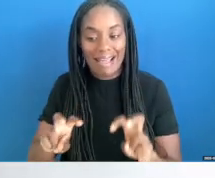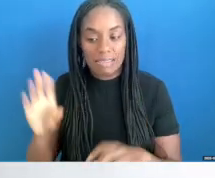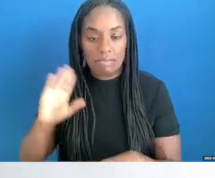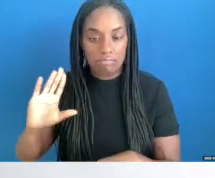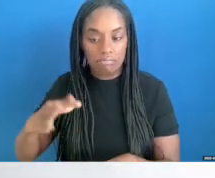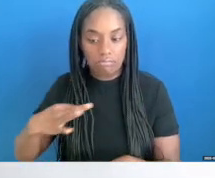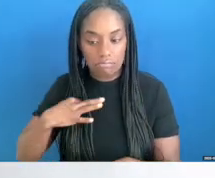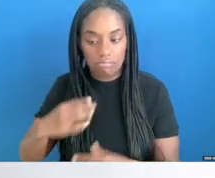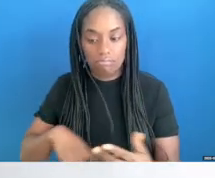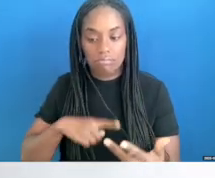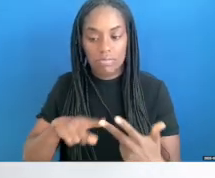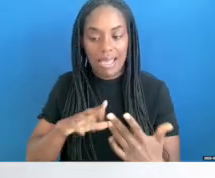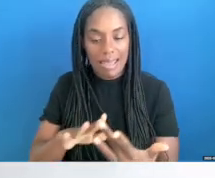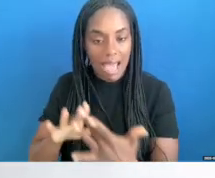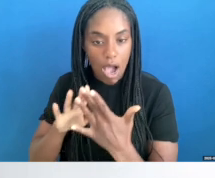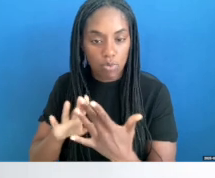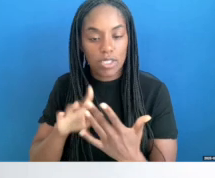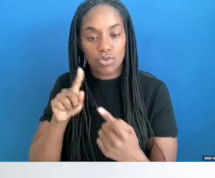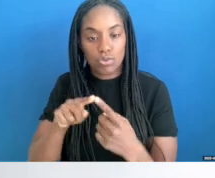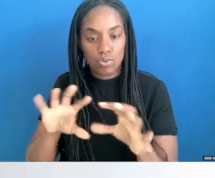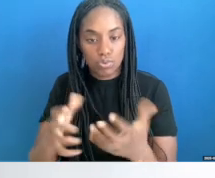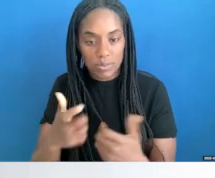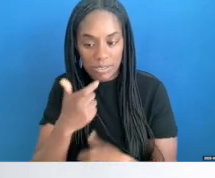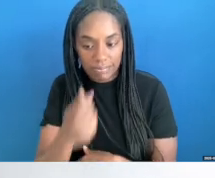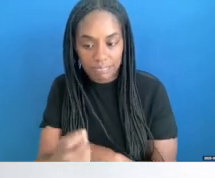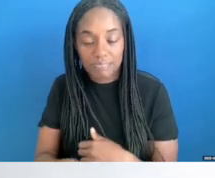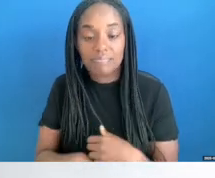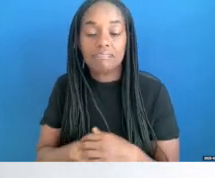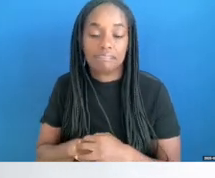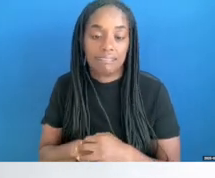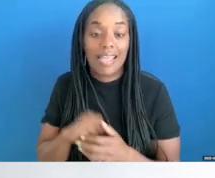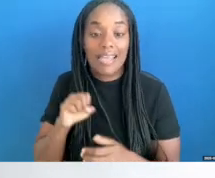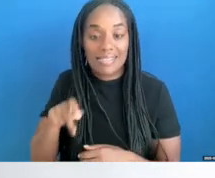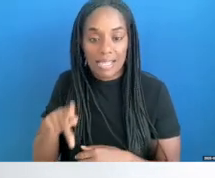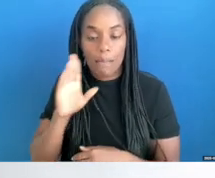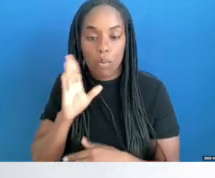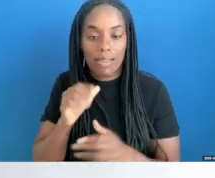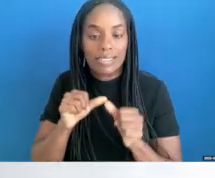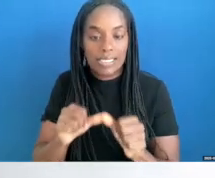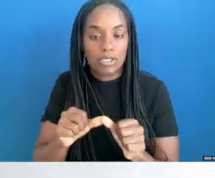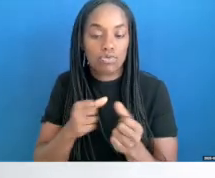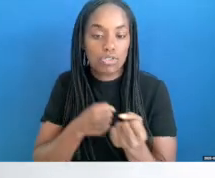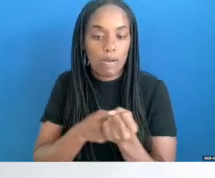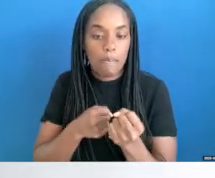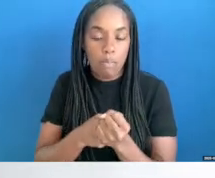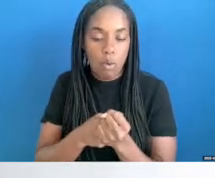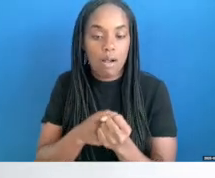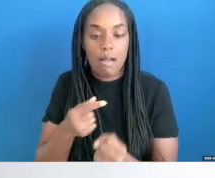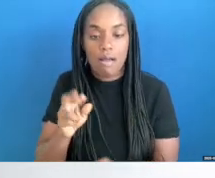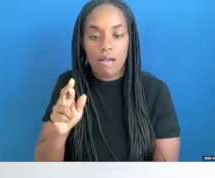interested parties. STEP will continue to support existing grantees and